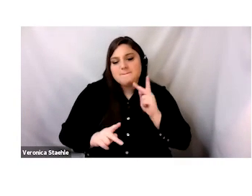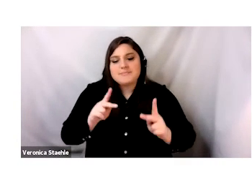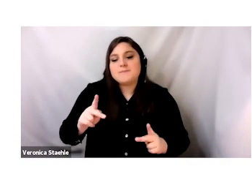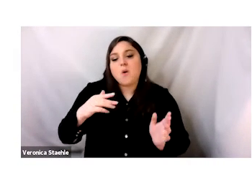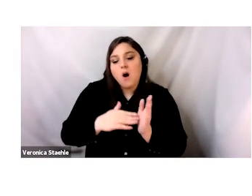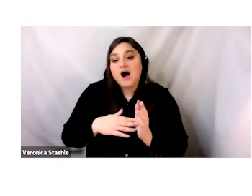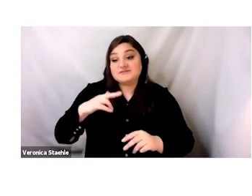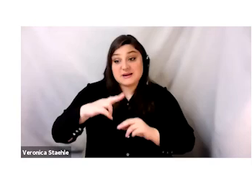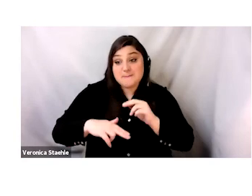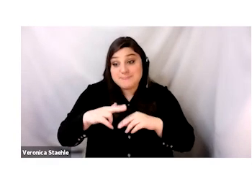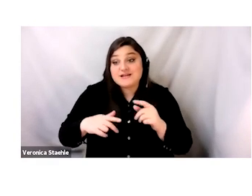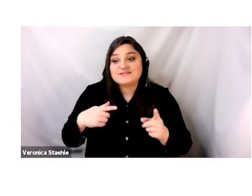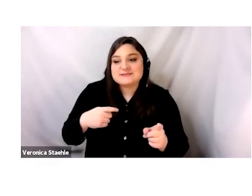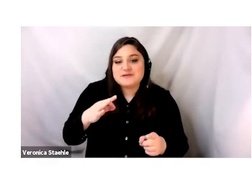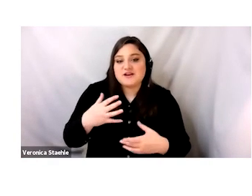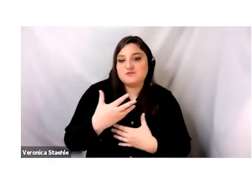you all to think about as well.